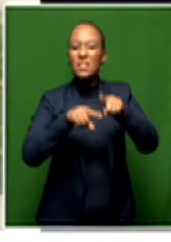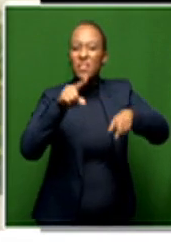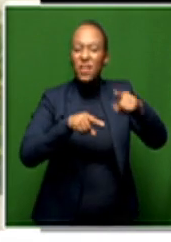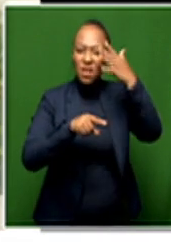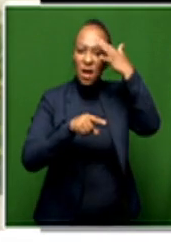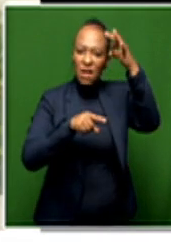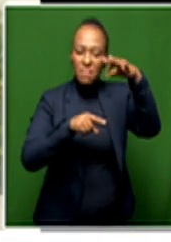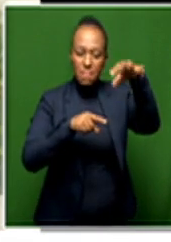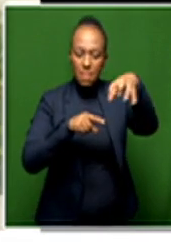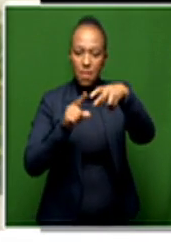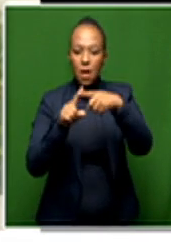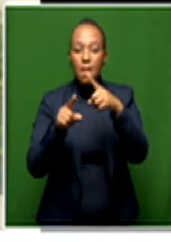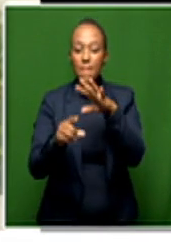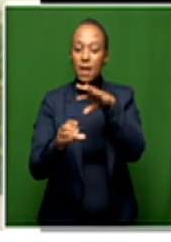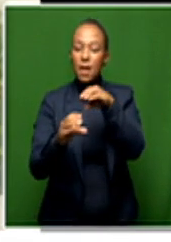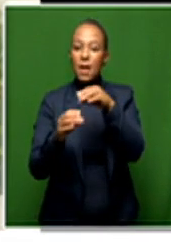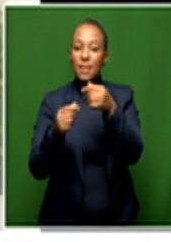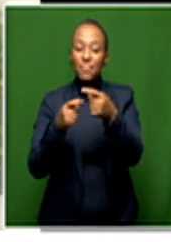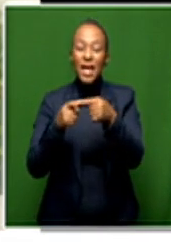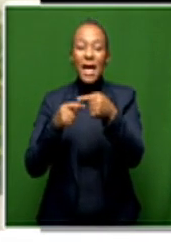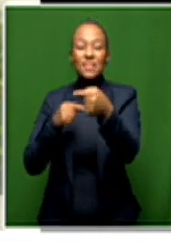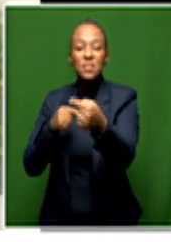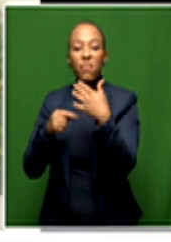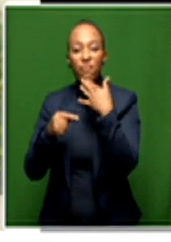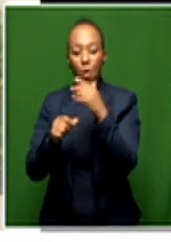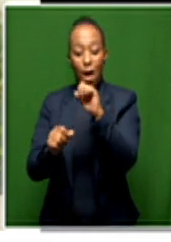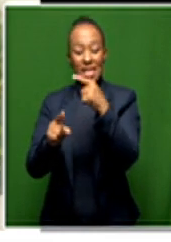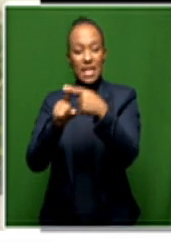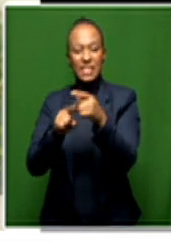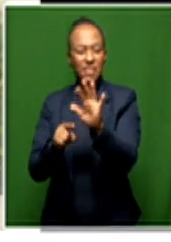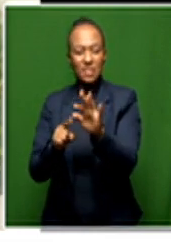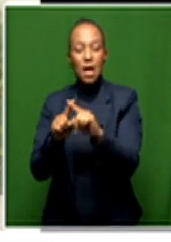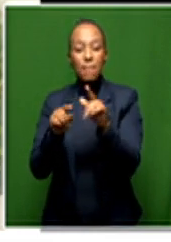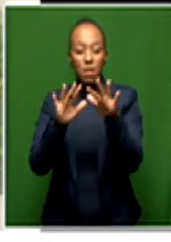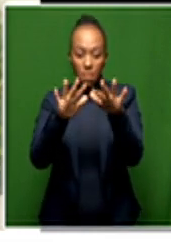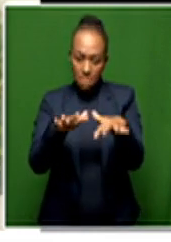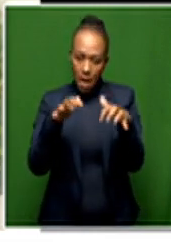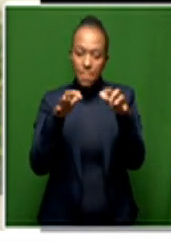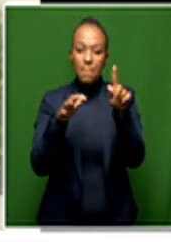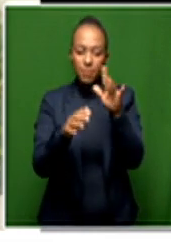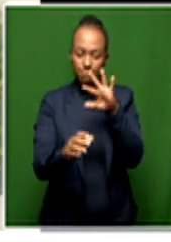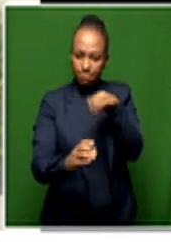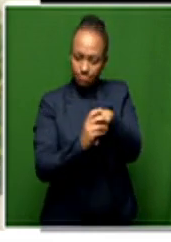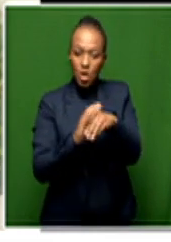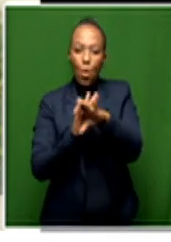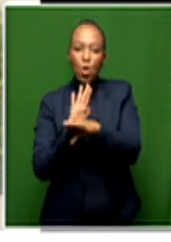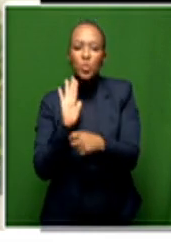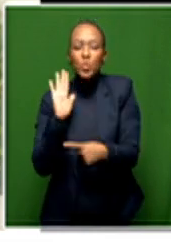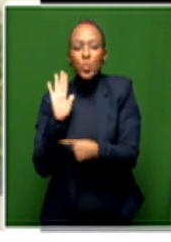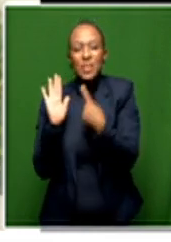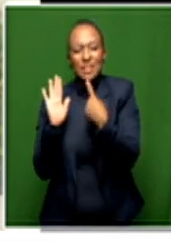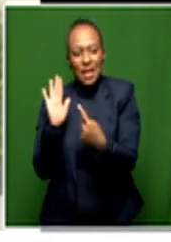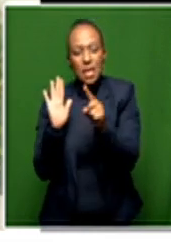Parliament is not an extension of the executive, and therefore Parliament should re-entrench itself as the Constitution actually